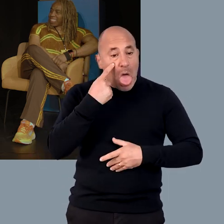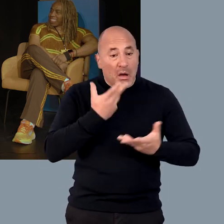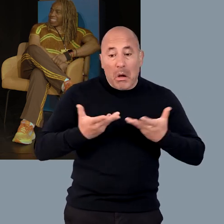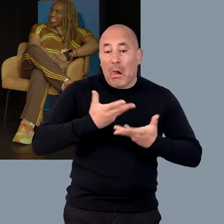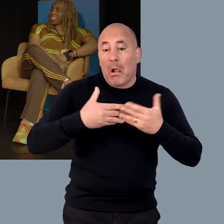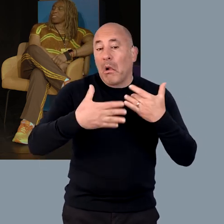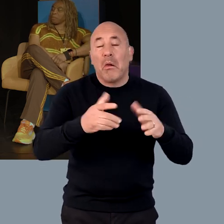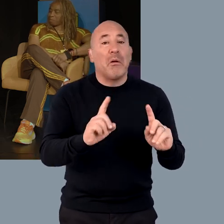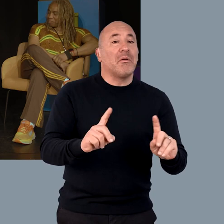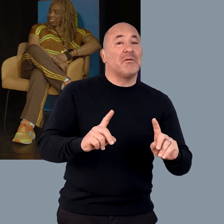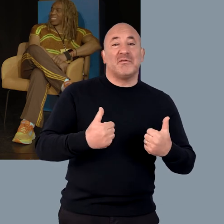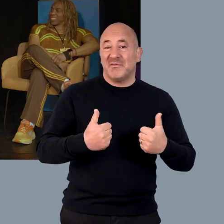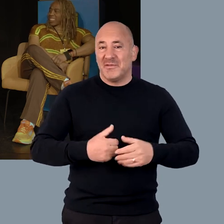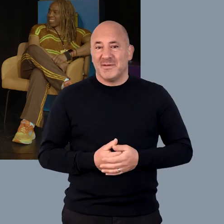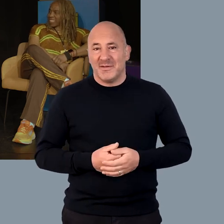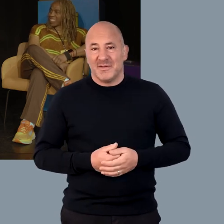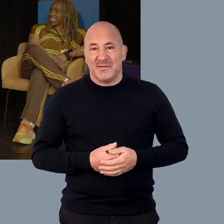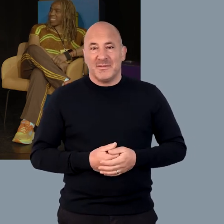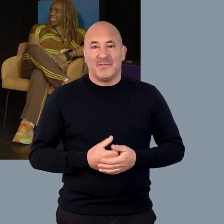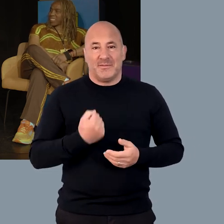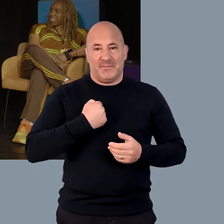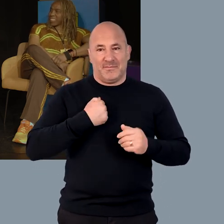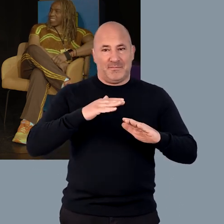chat and see where the conversation takes us.